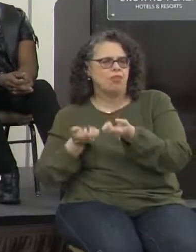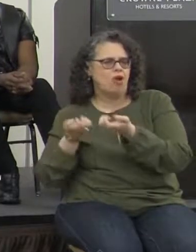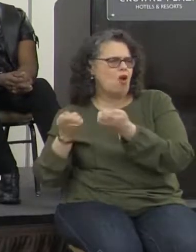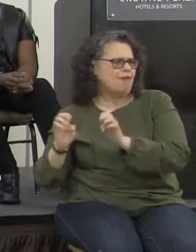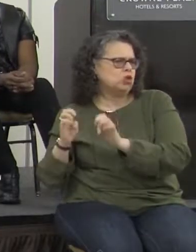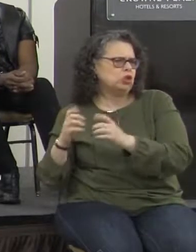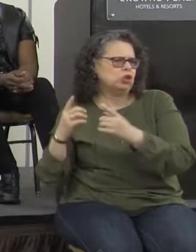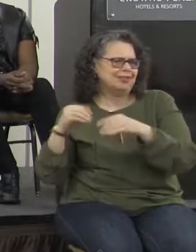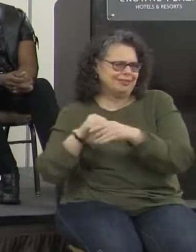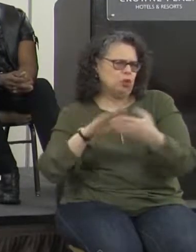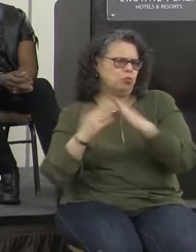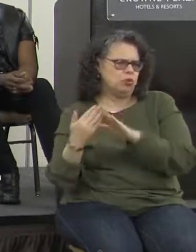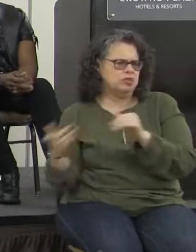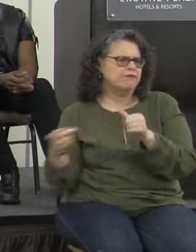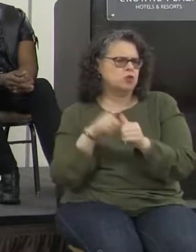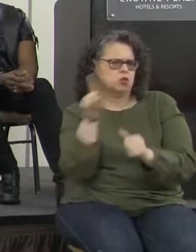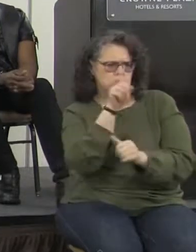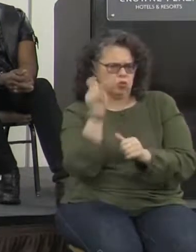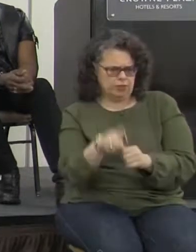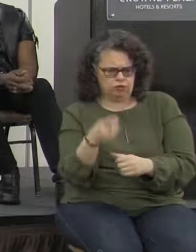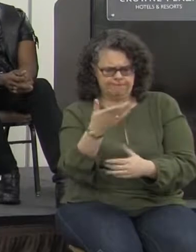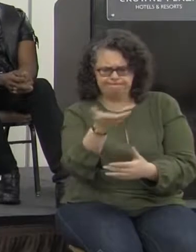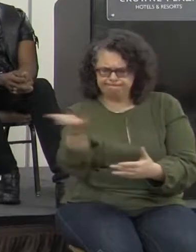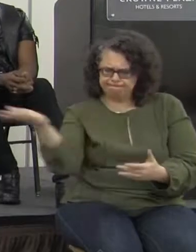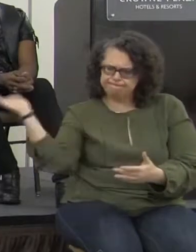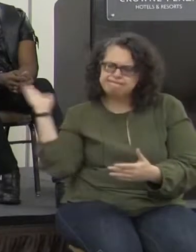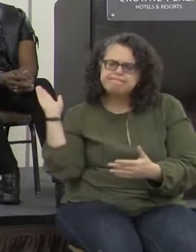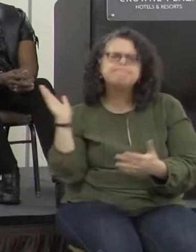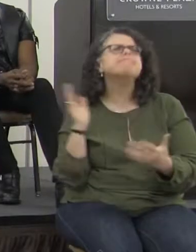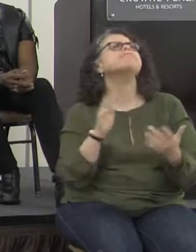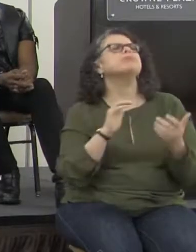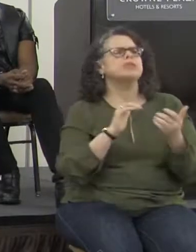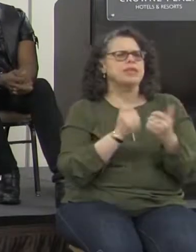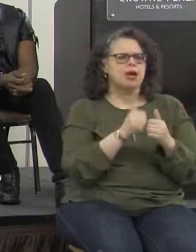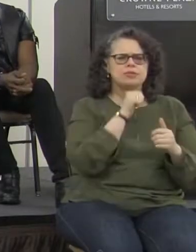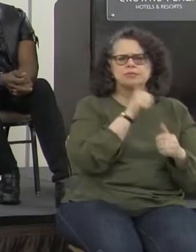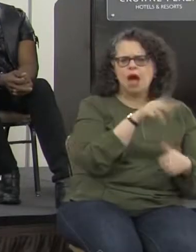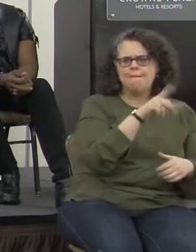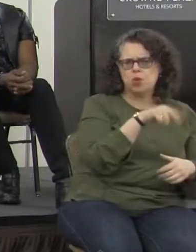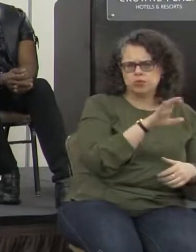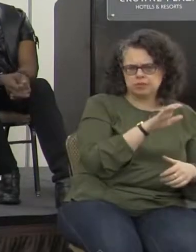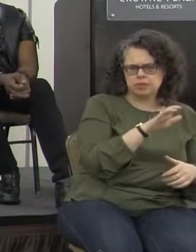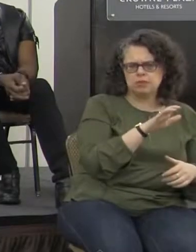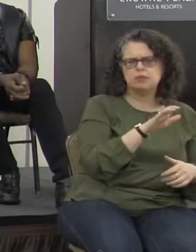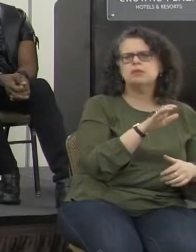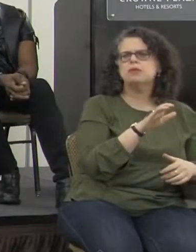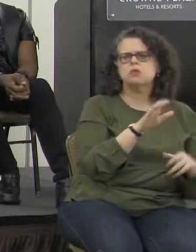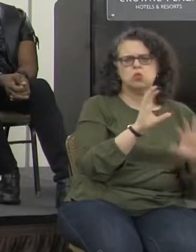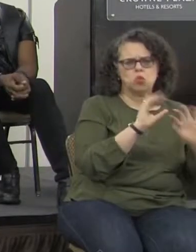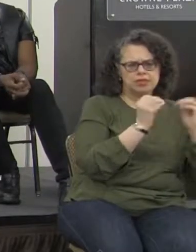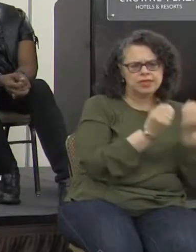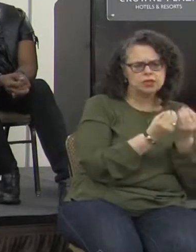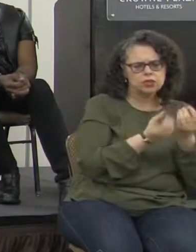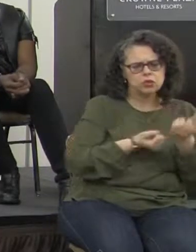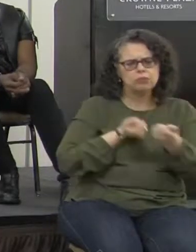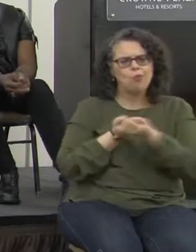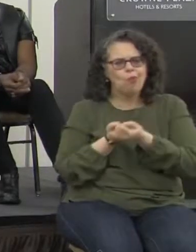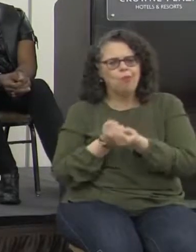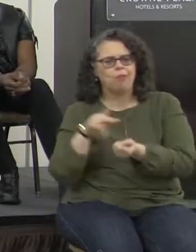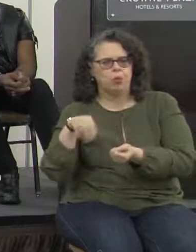So that's the first question. How can non-people of color organizations support people of